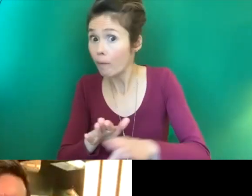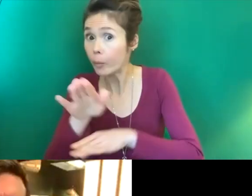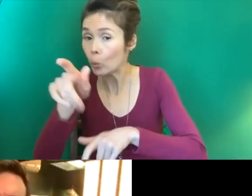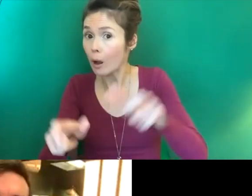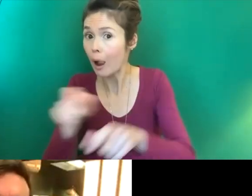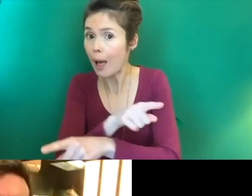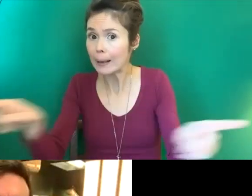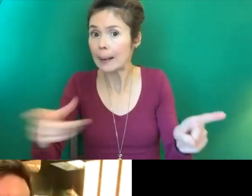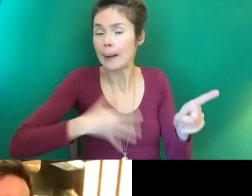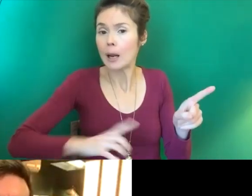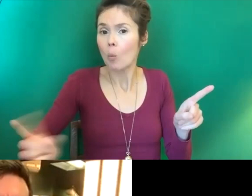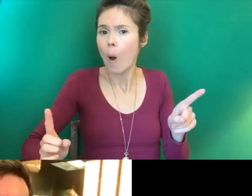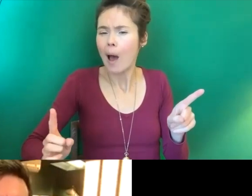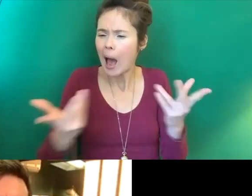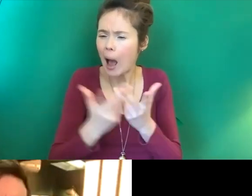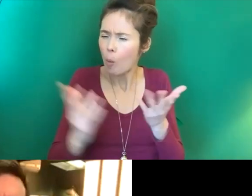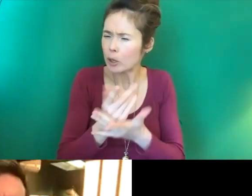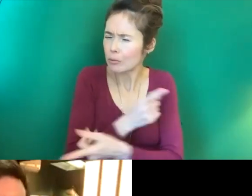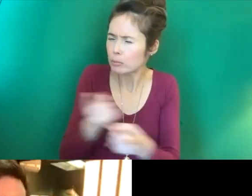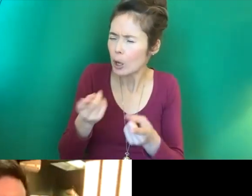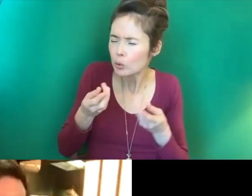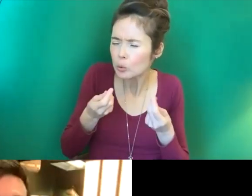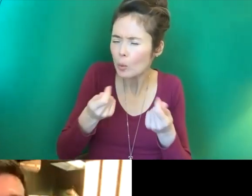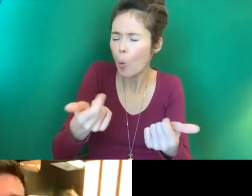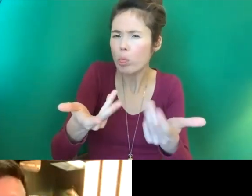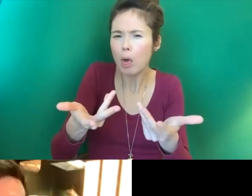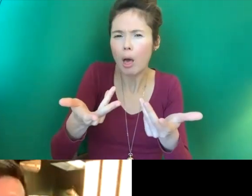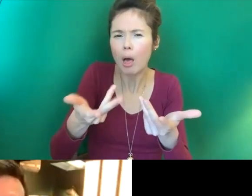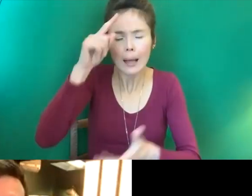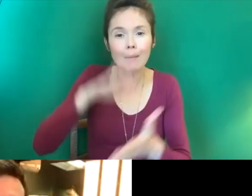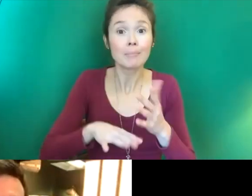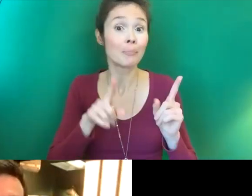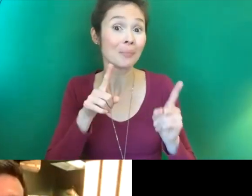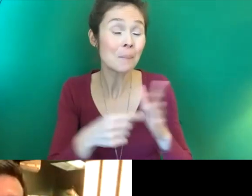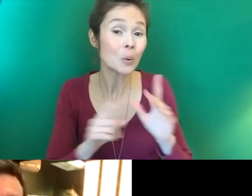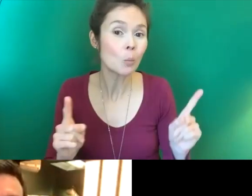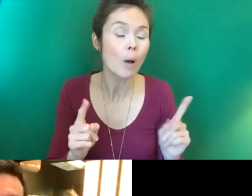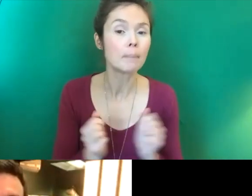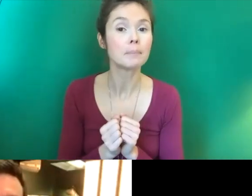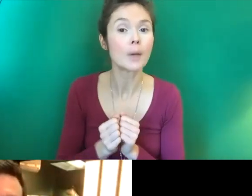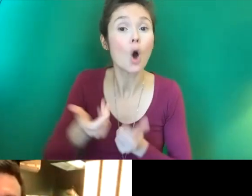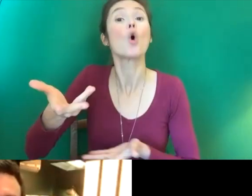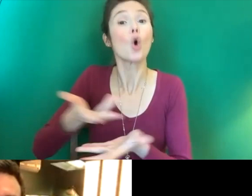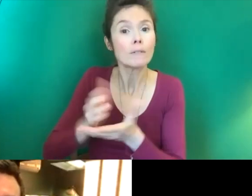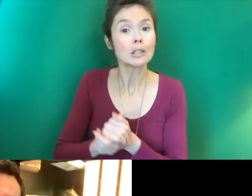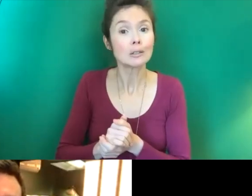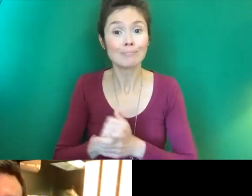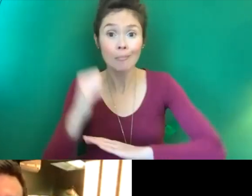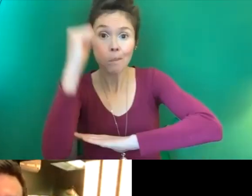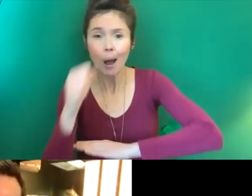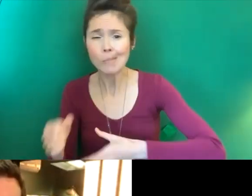from conversation. And I think time spent in the pub, for example, with John, or just in conversations in the